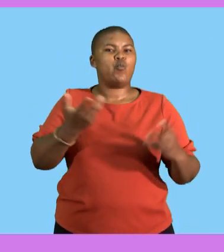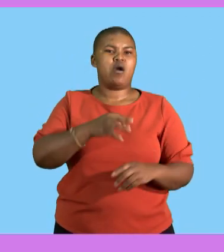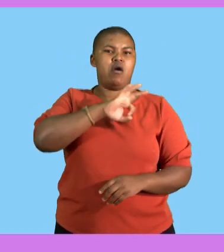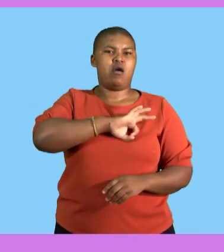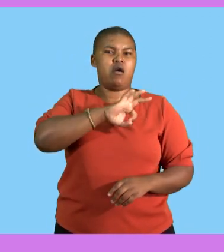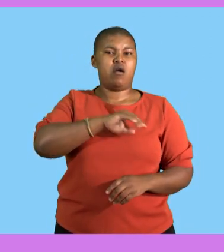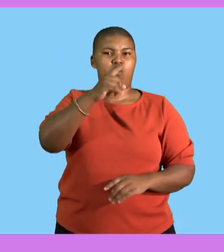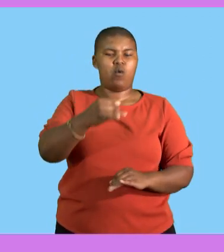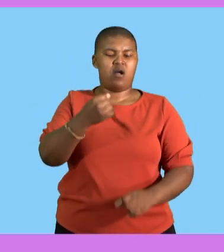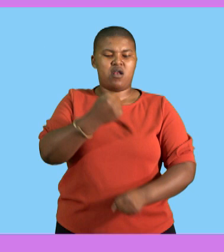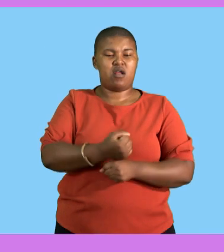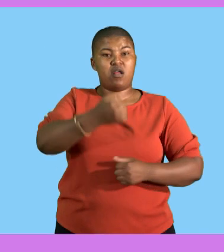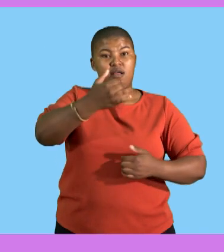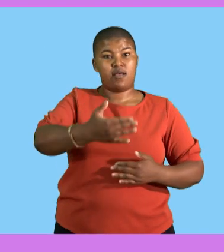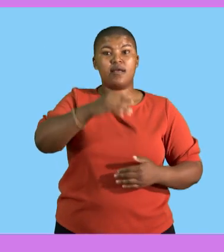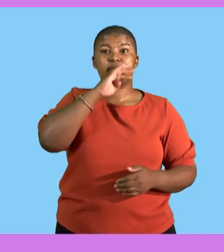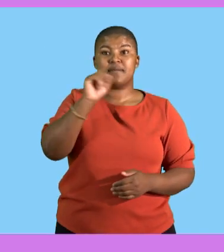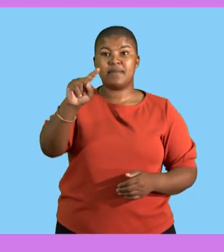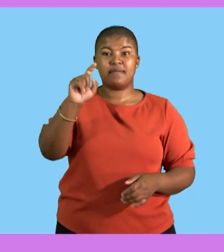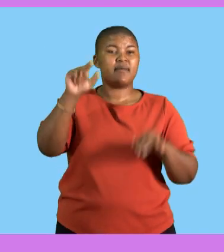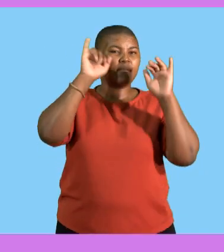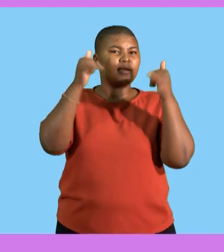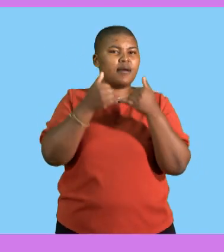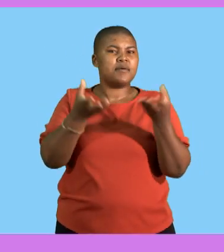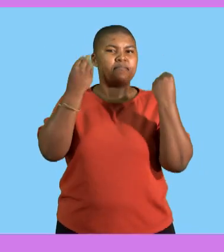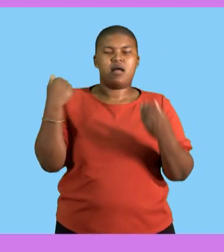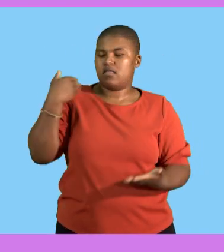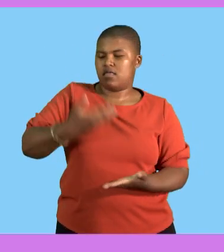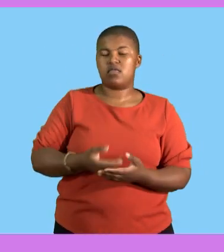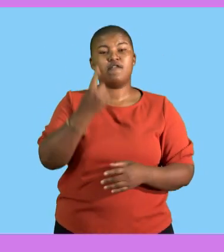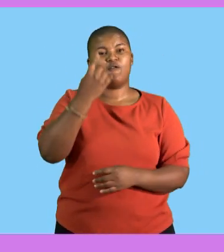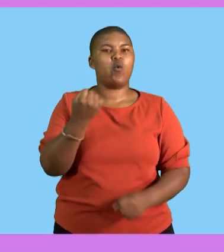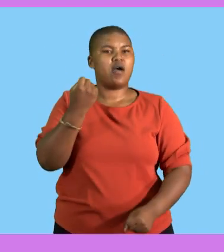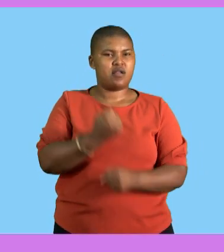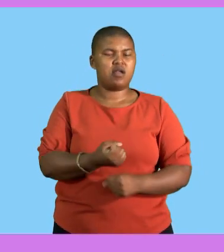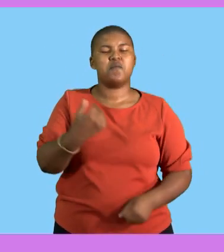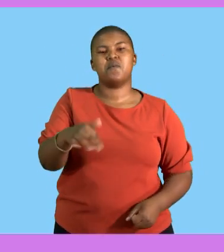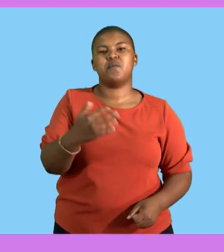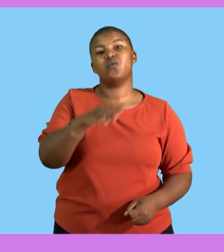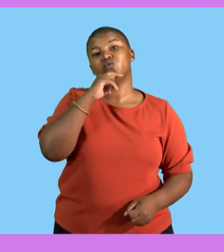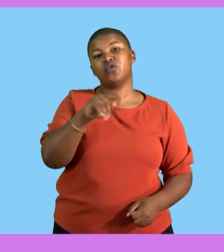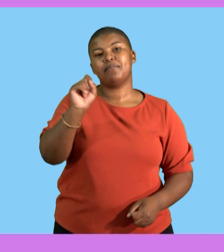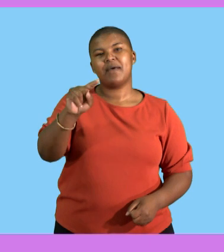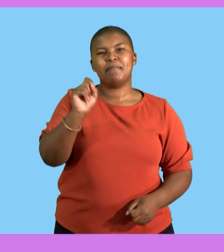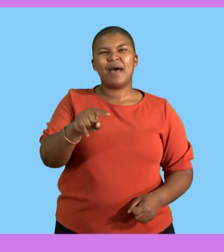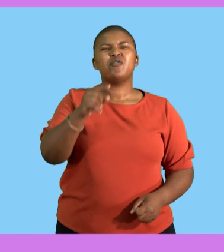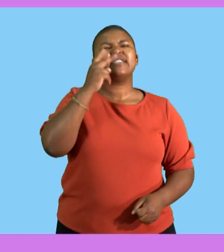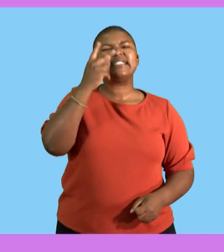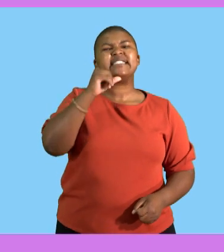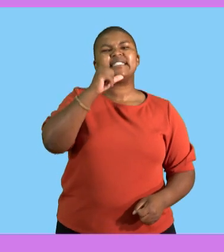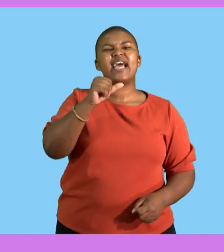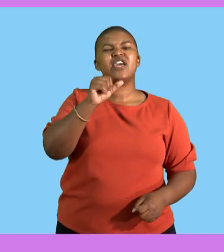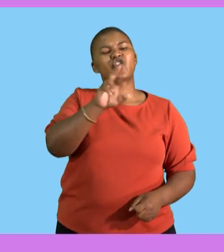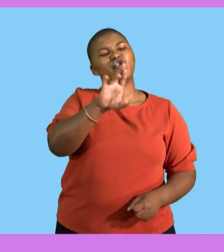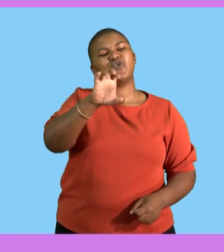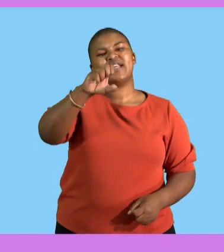So this company, it's what they have received over a period of 1 year, respectively. The word respectively, it means they follow each